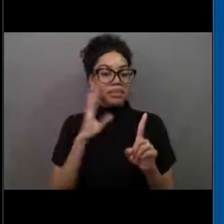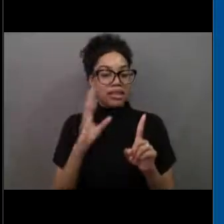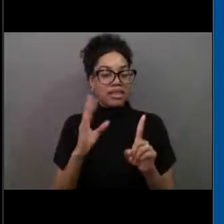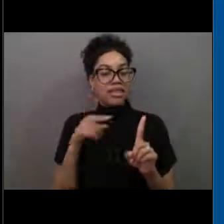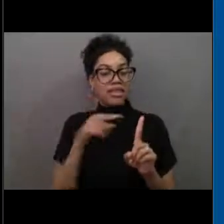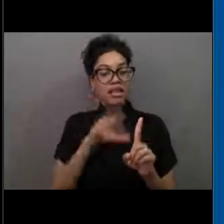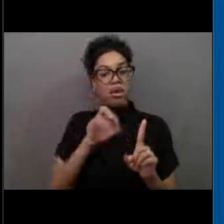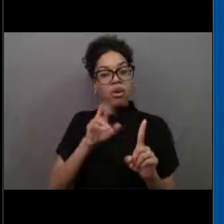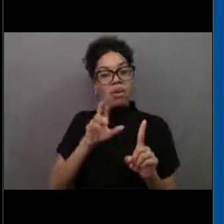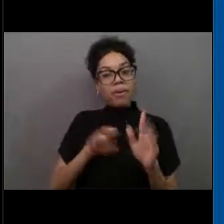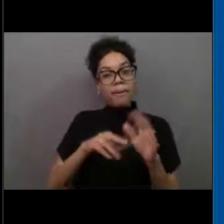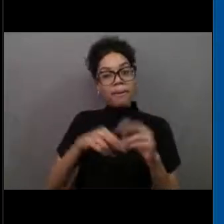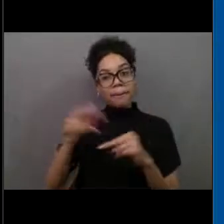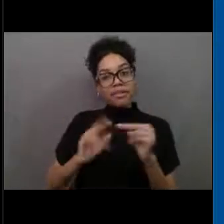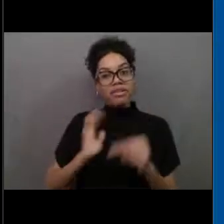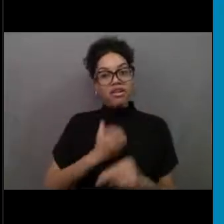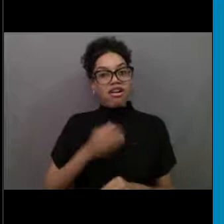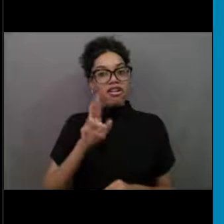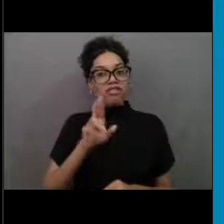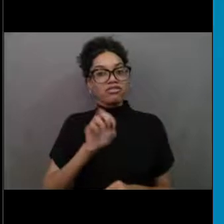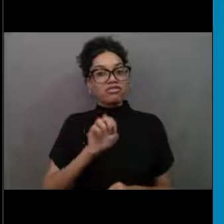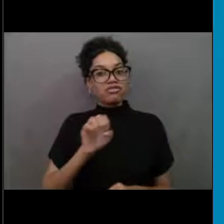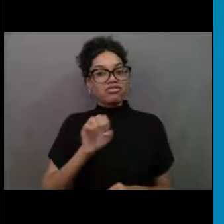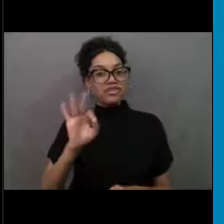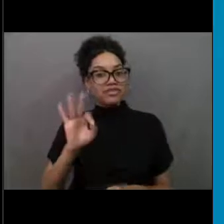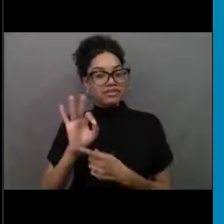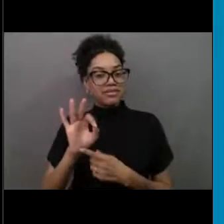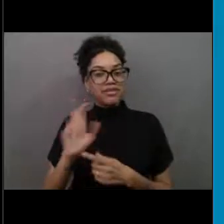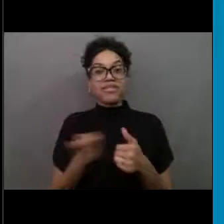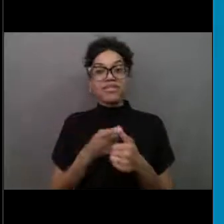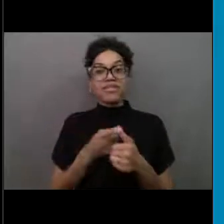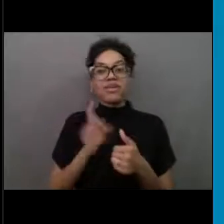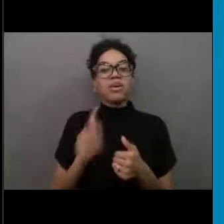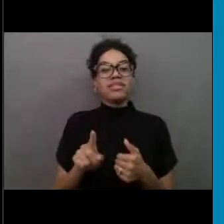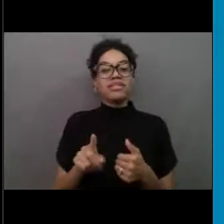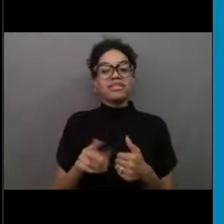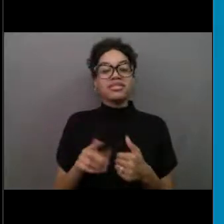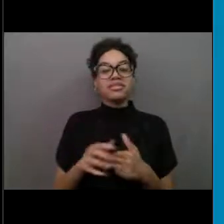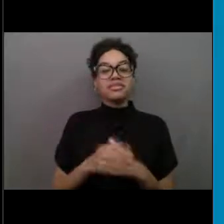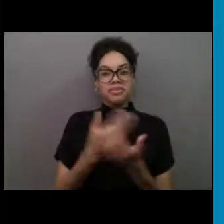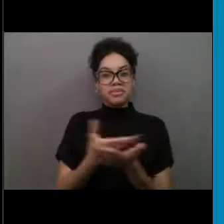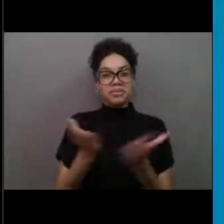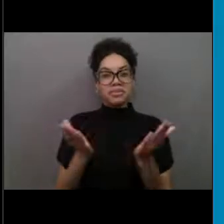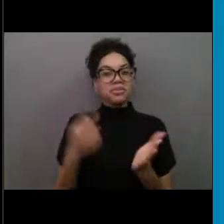so what exactly is coral? We're going to start off with that as a poll question.